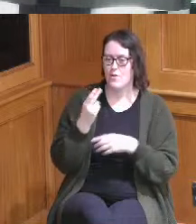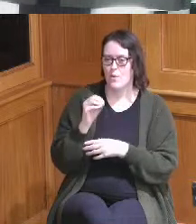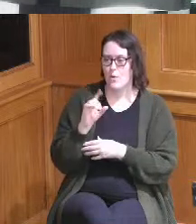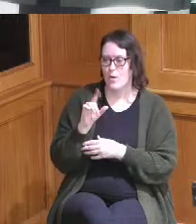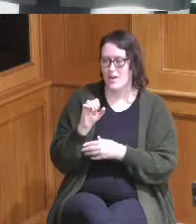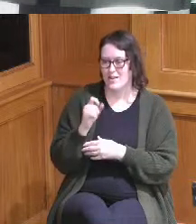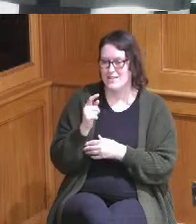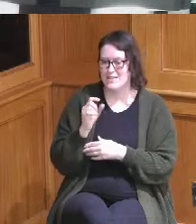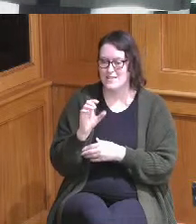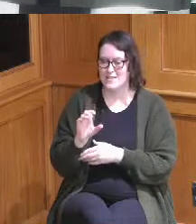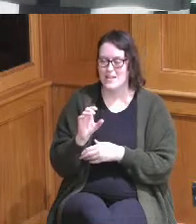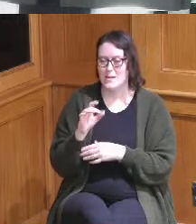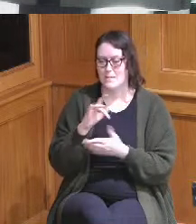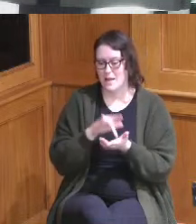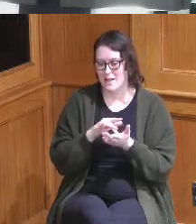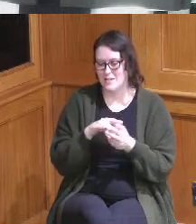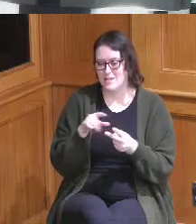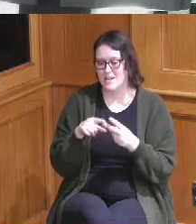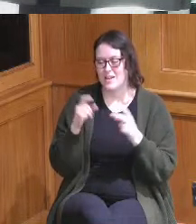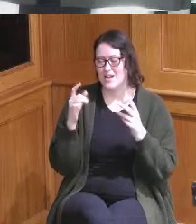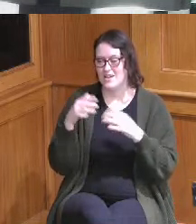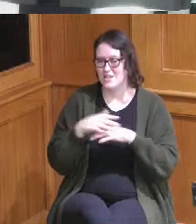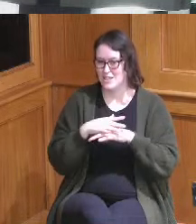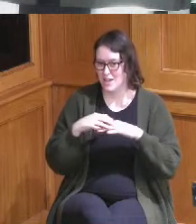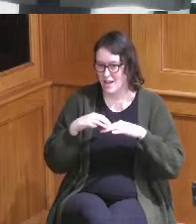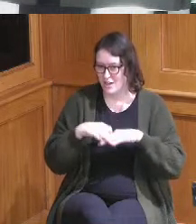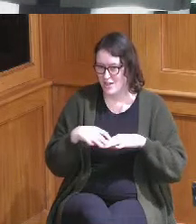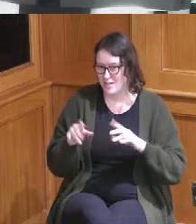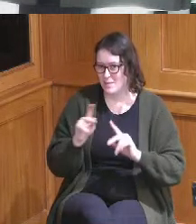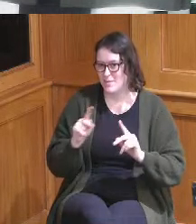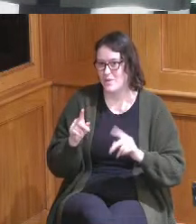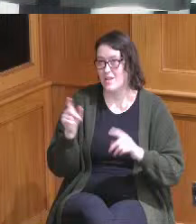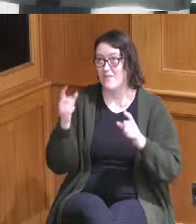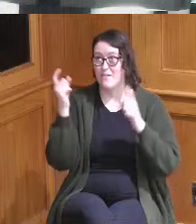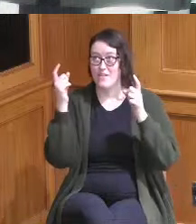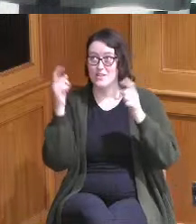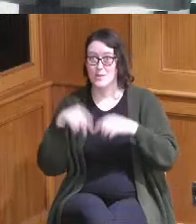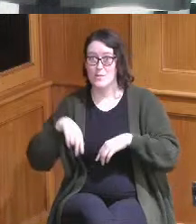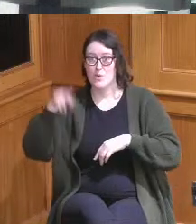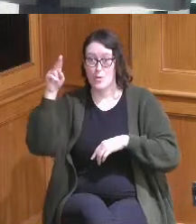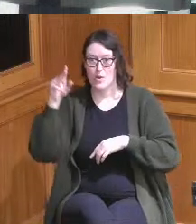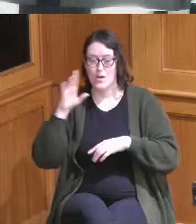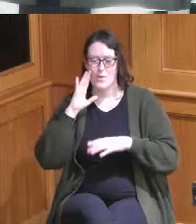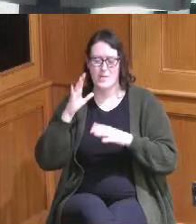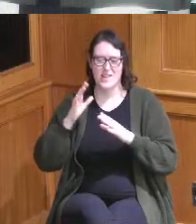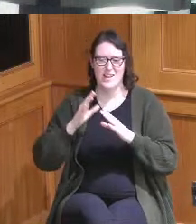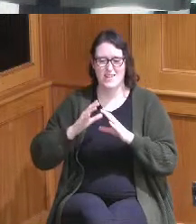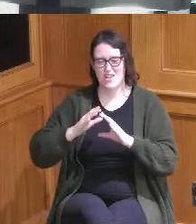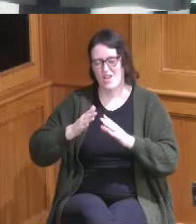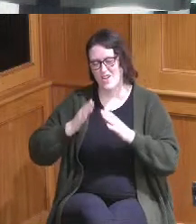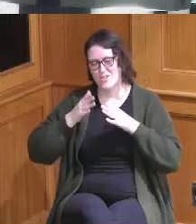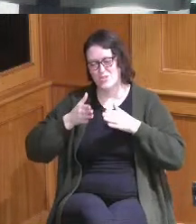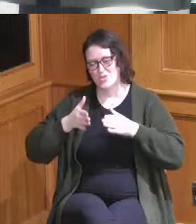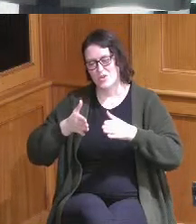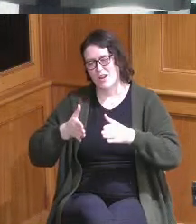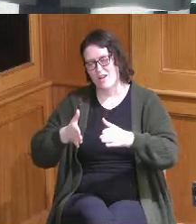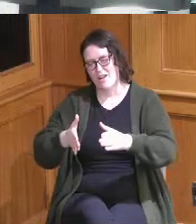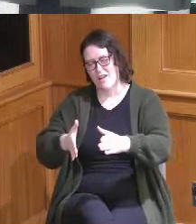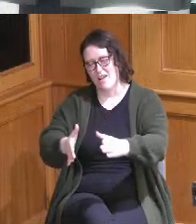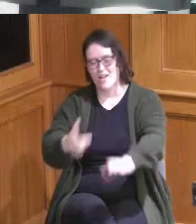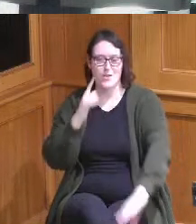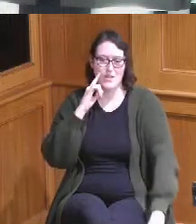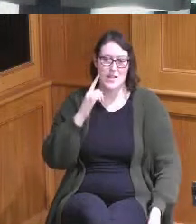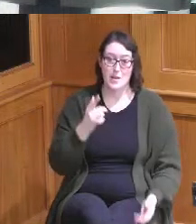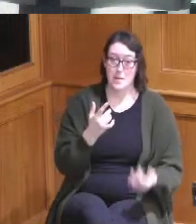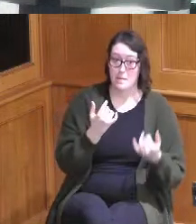medicine and indigenous people. They have a festival out north, it'll be blocks long. If you think medicine, modern medicine is